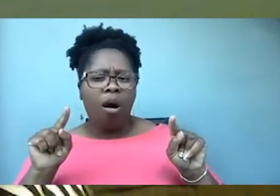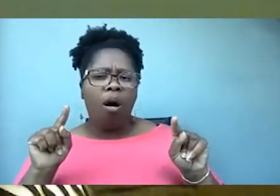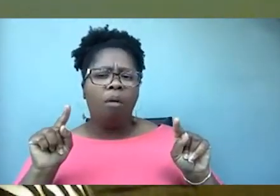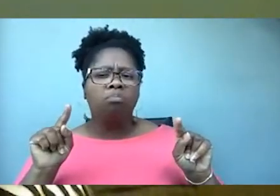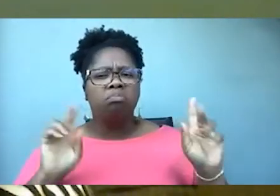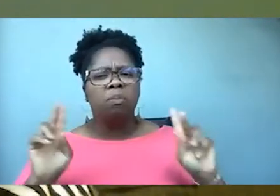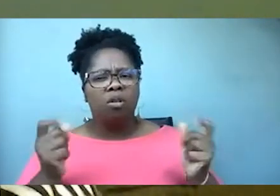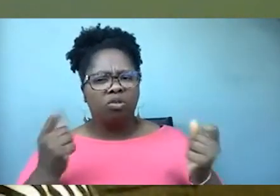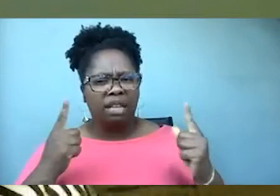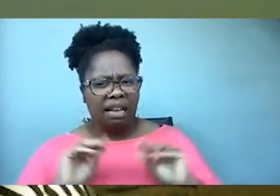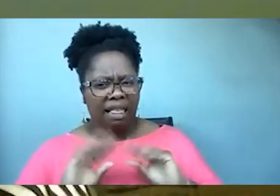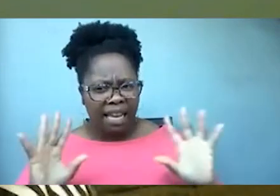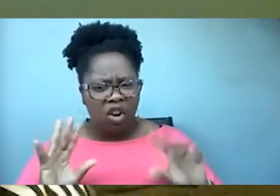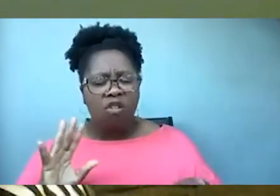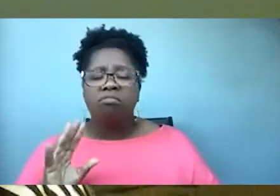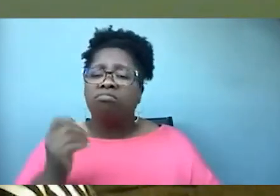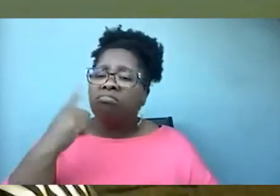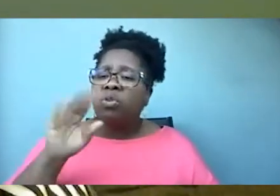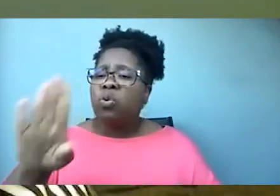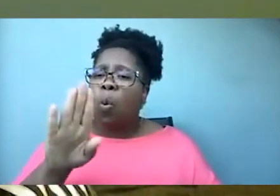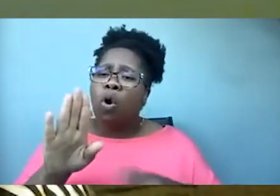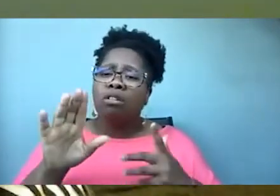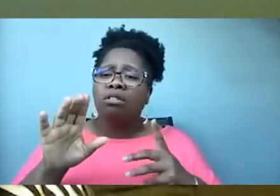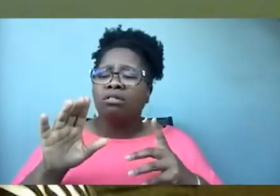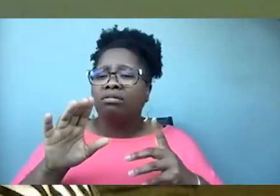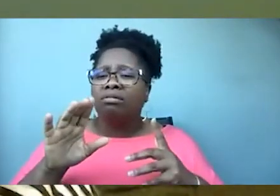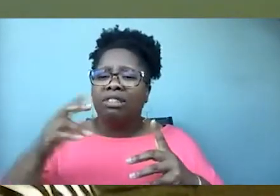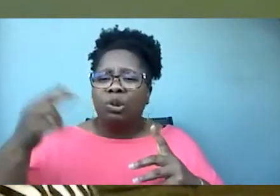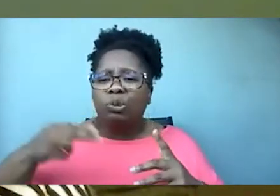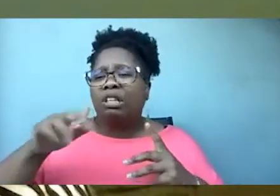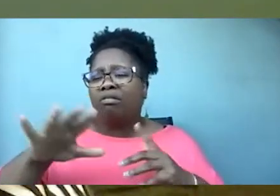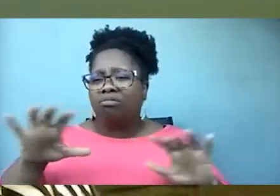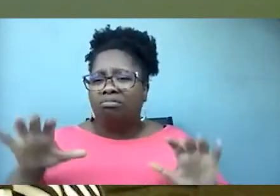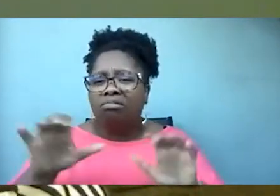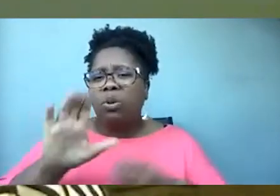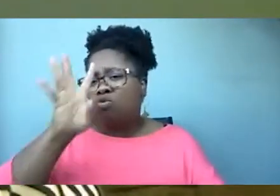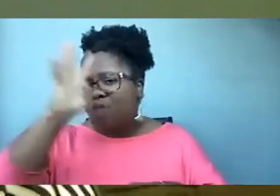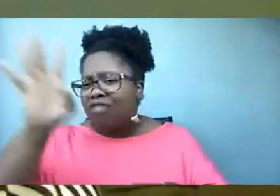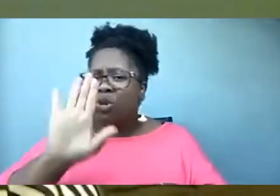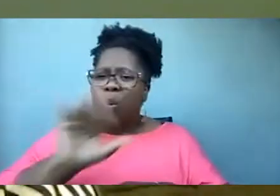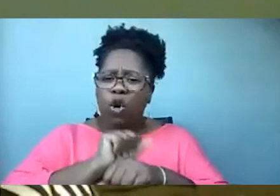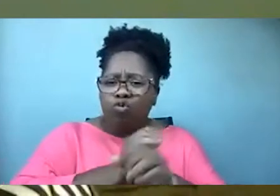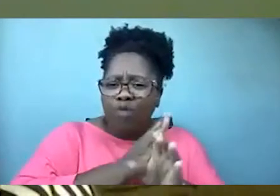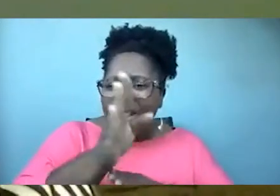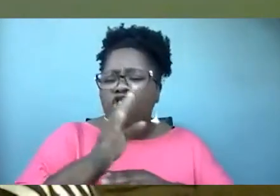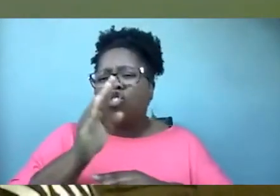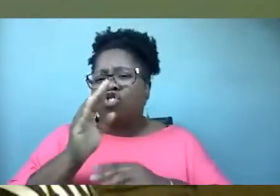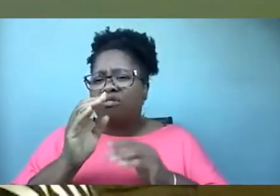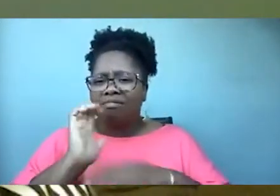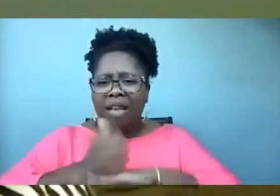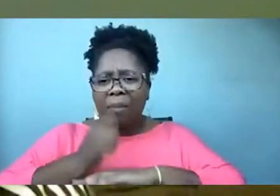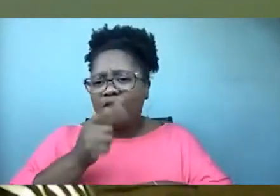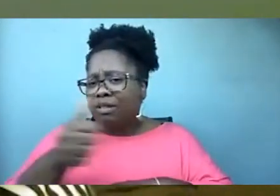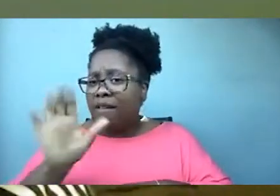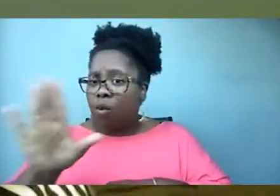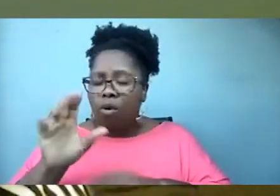that you've built for yourselves and the amazing work that you do. But I hope part of what we can walk away with this evening is